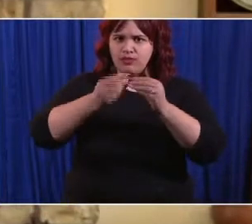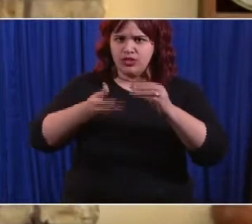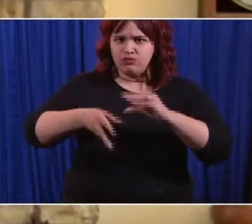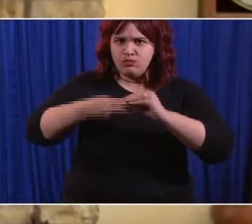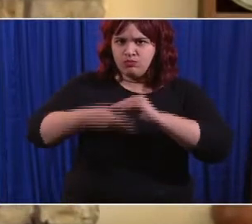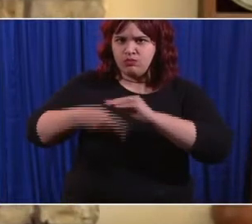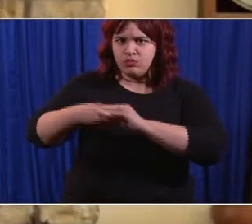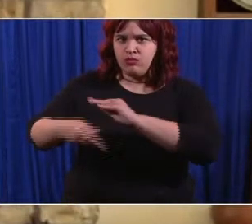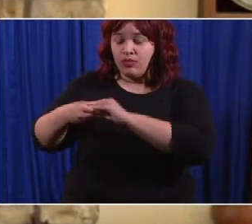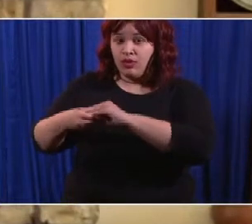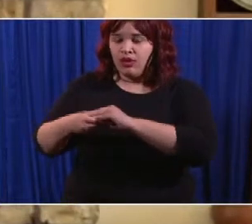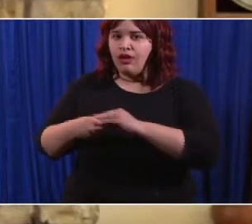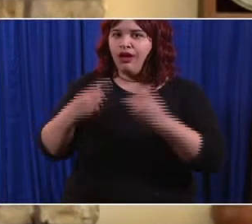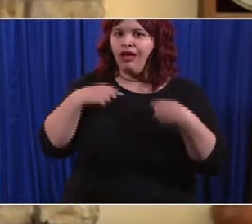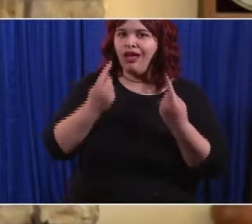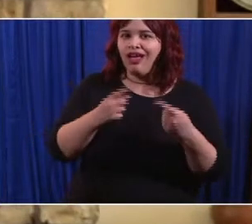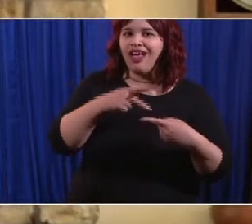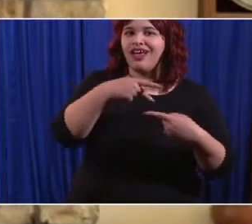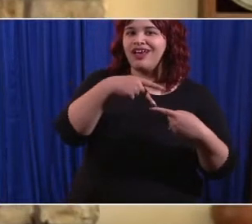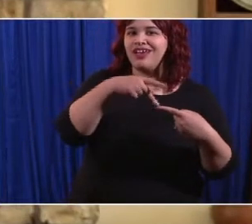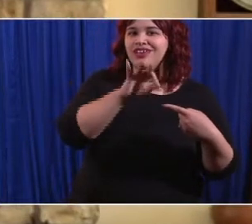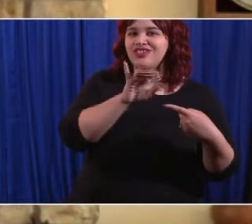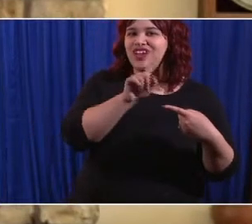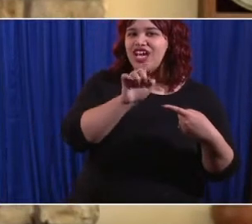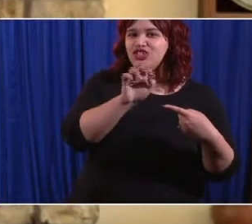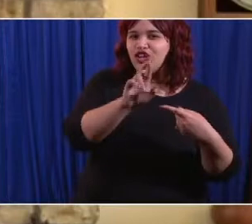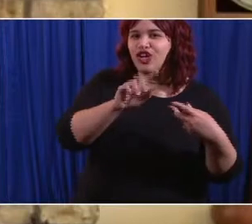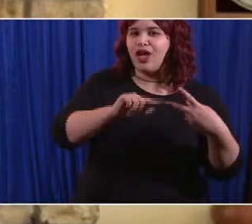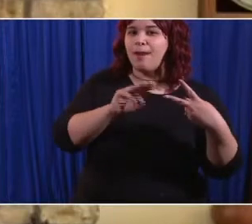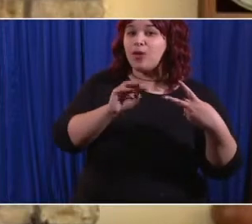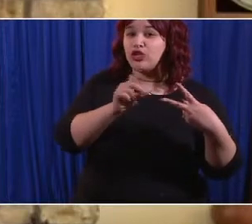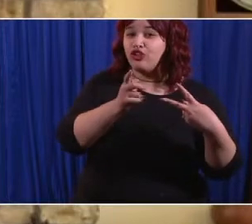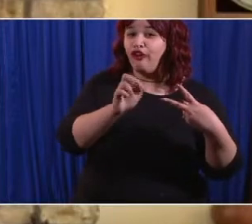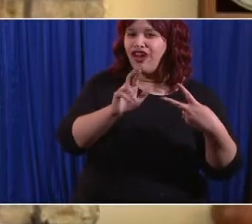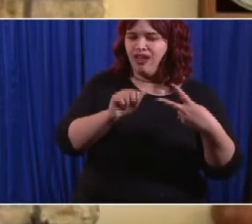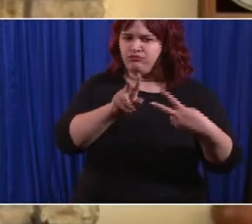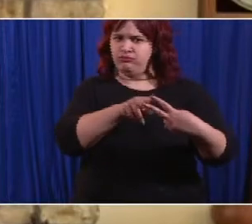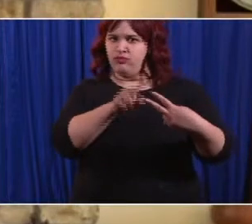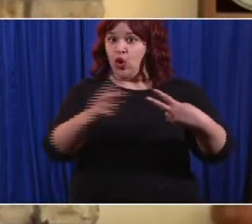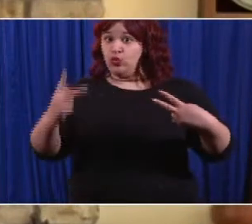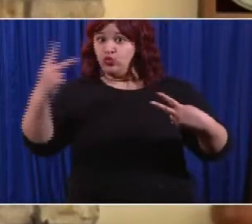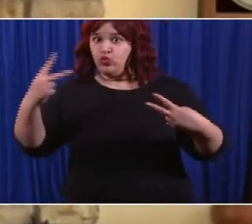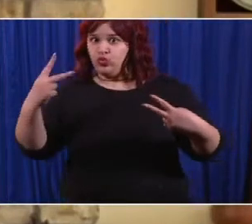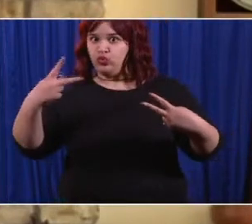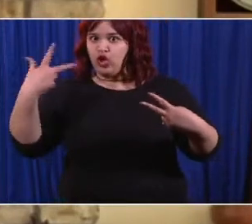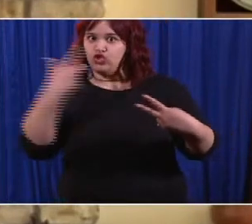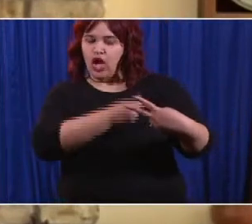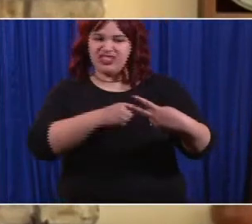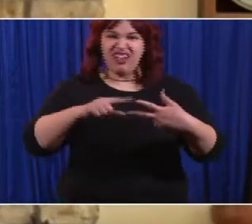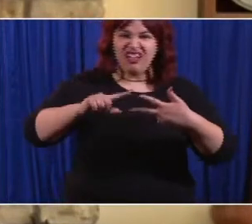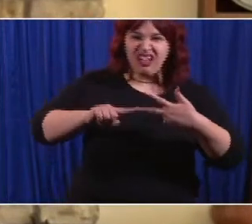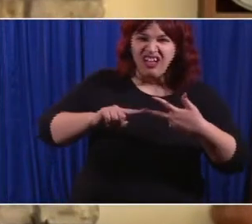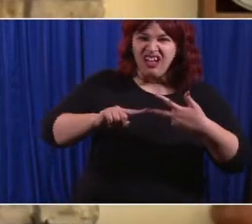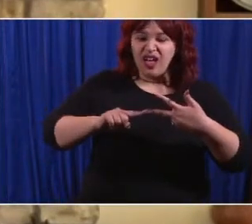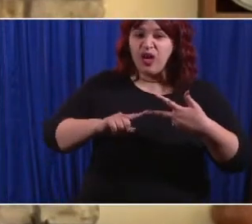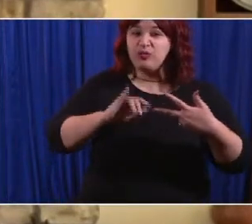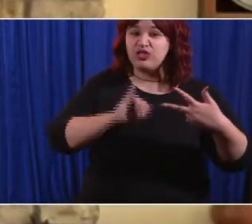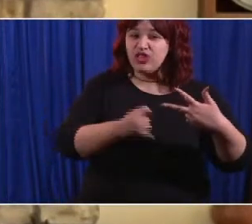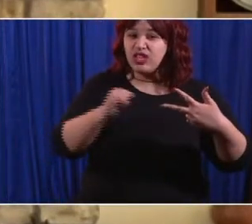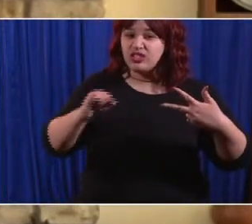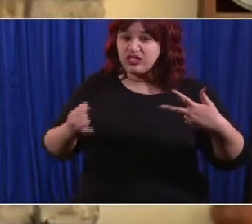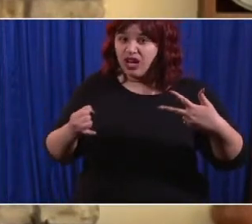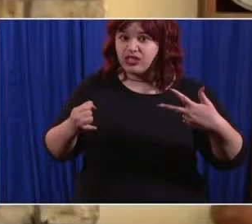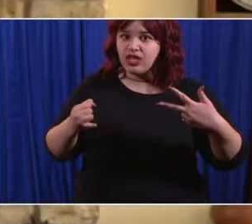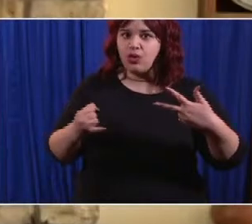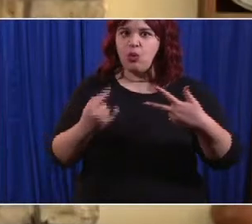going to switch over your scorekeeping system. Yeah, look, Tom. I'm sorry you don't like the system,